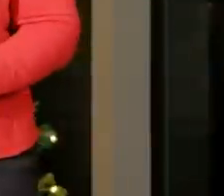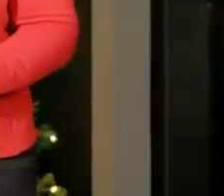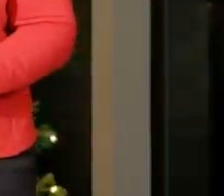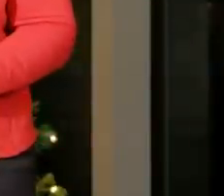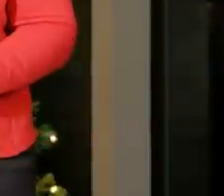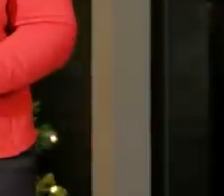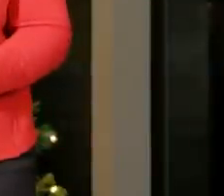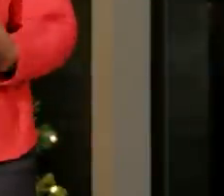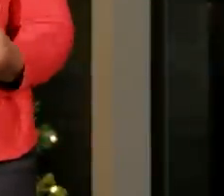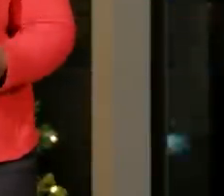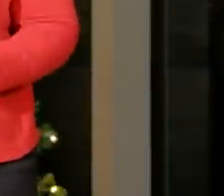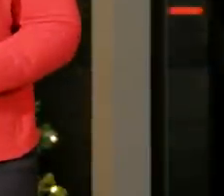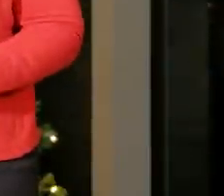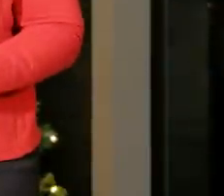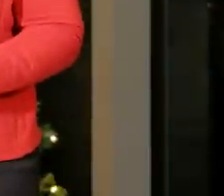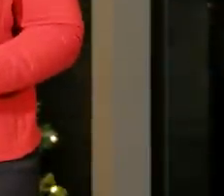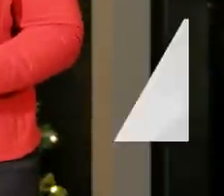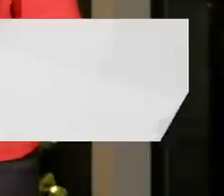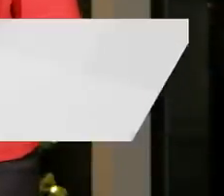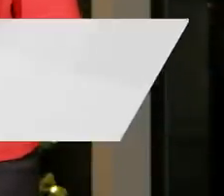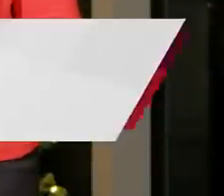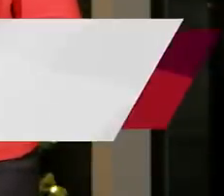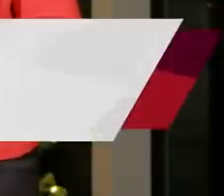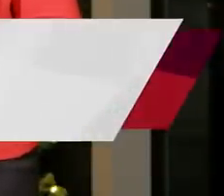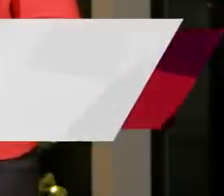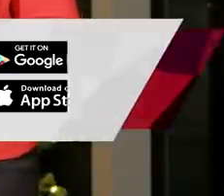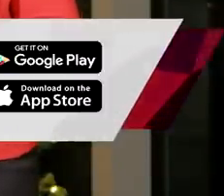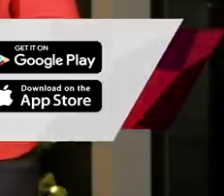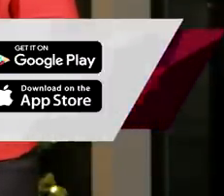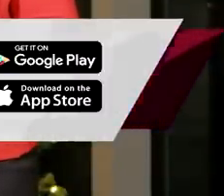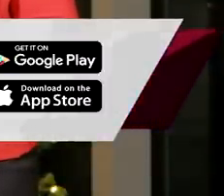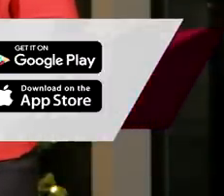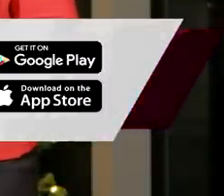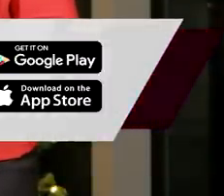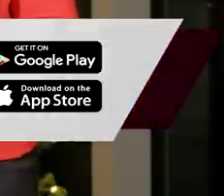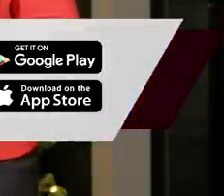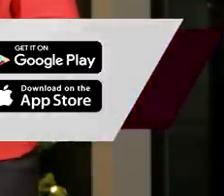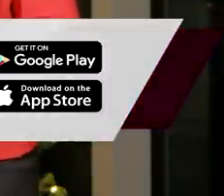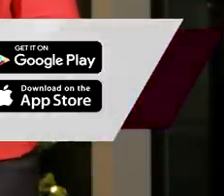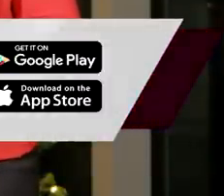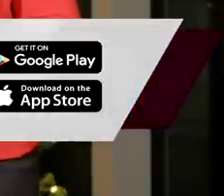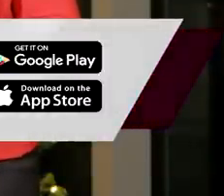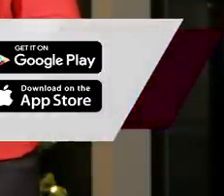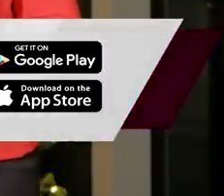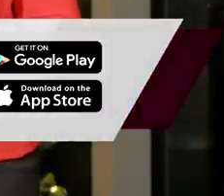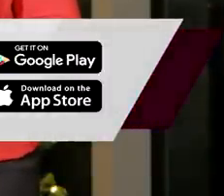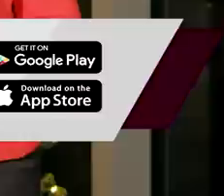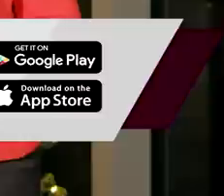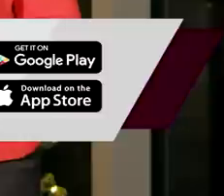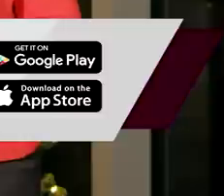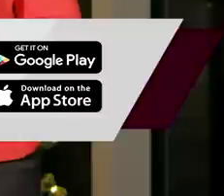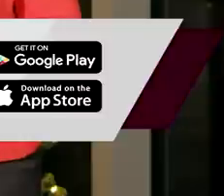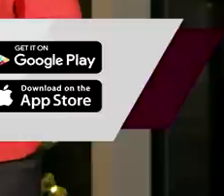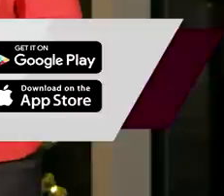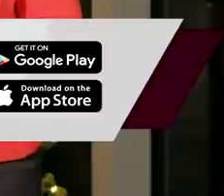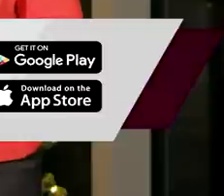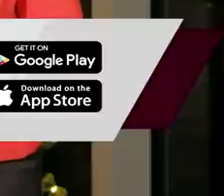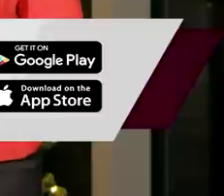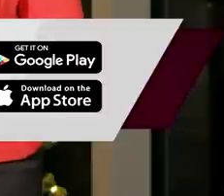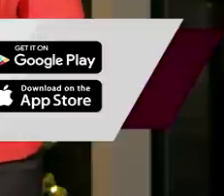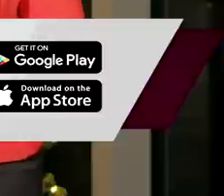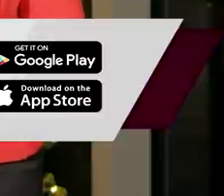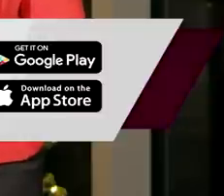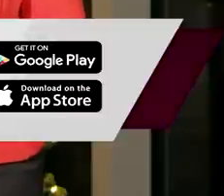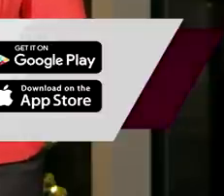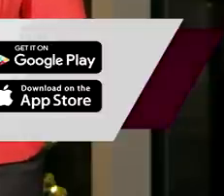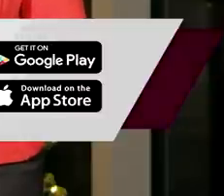There's so much taking place, and we hope you stay connected. For more information, follow us on FlockNote, Facebook, Instagram, or Twitter, and be sure to check out our